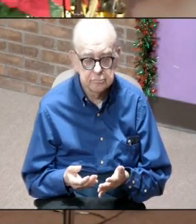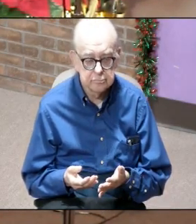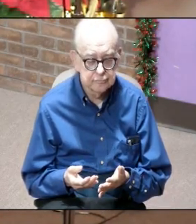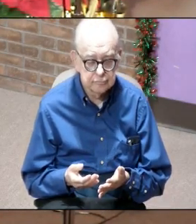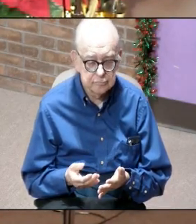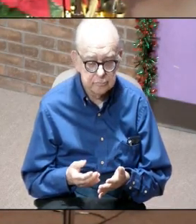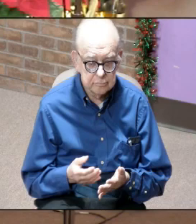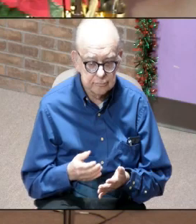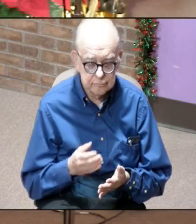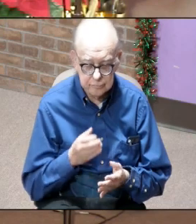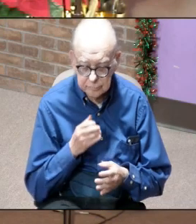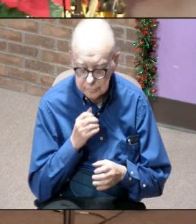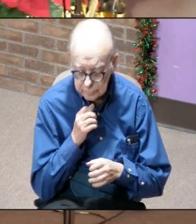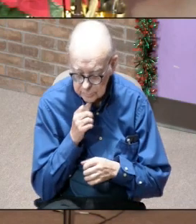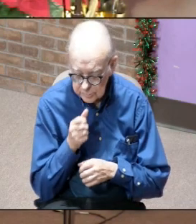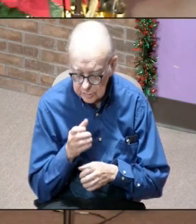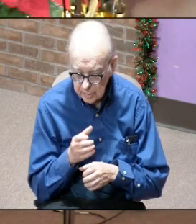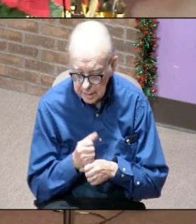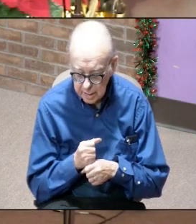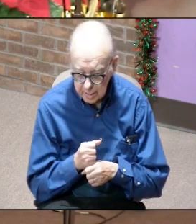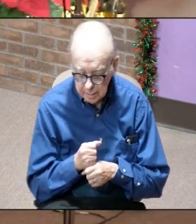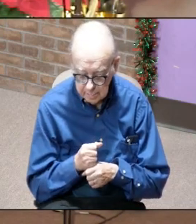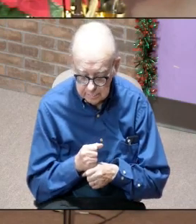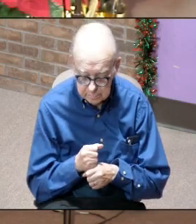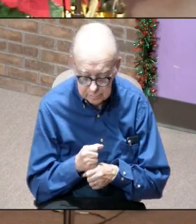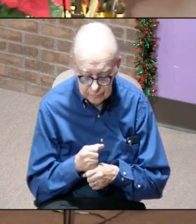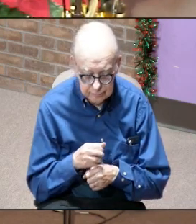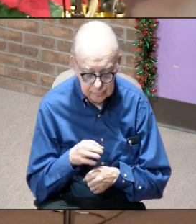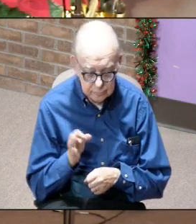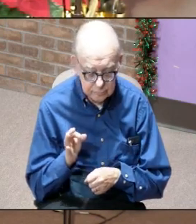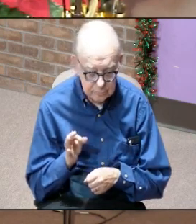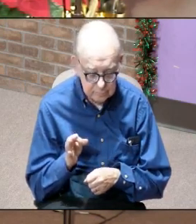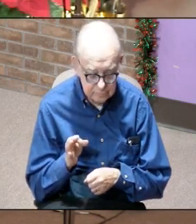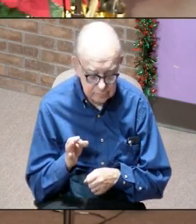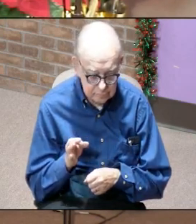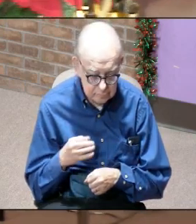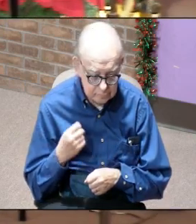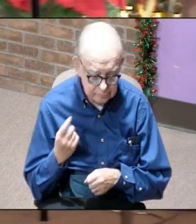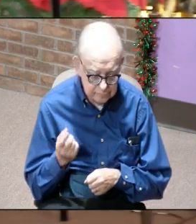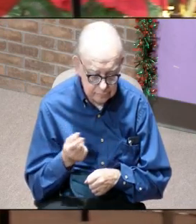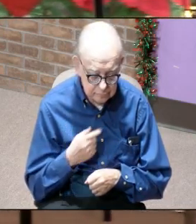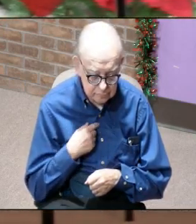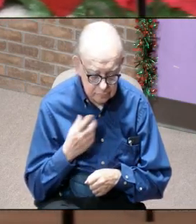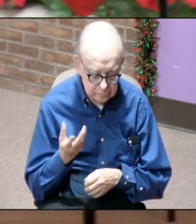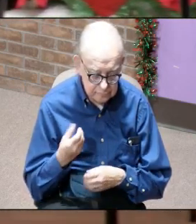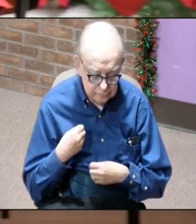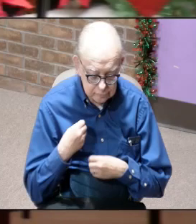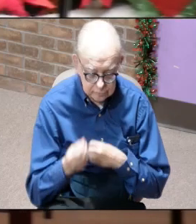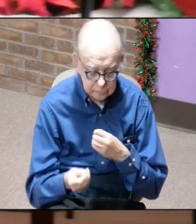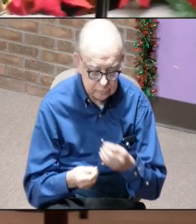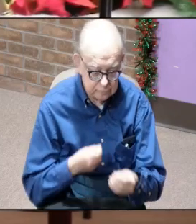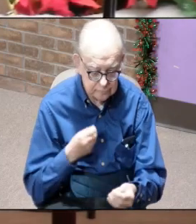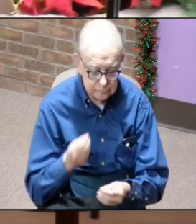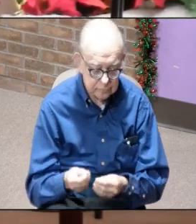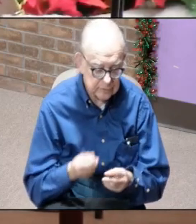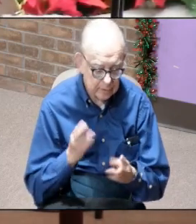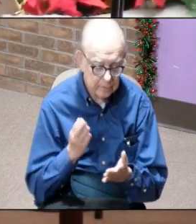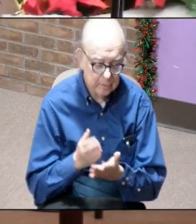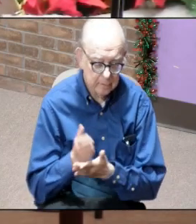Don't get picked. It's just because we have given away our